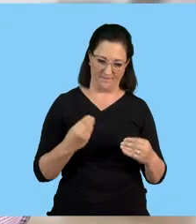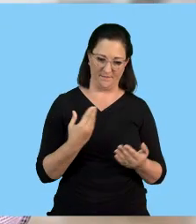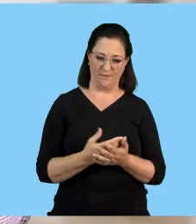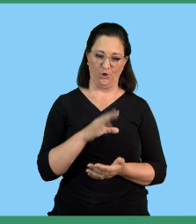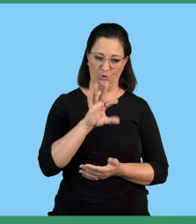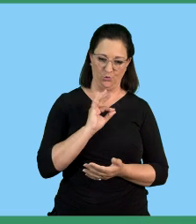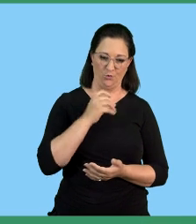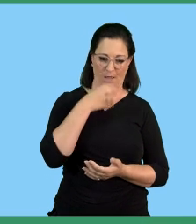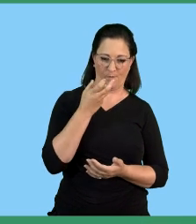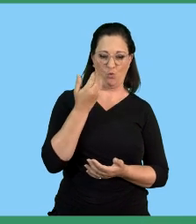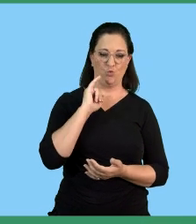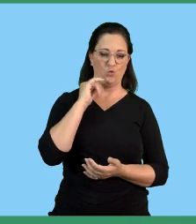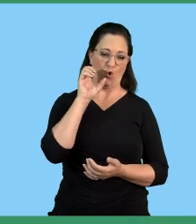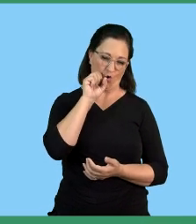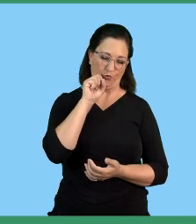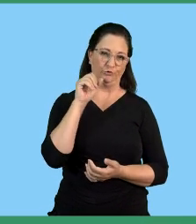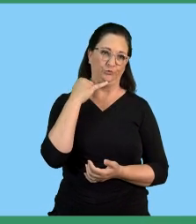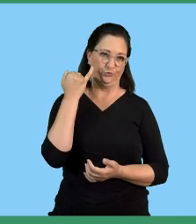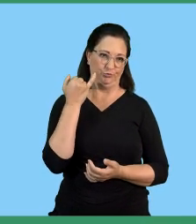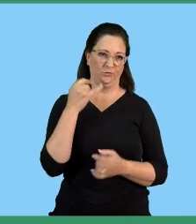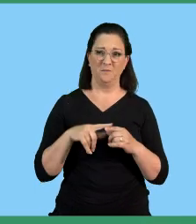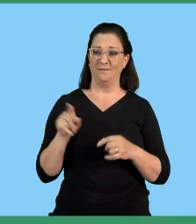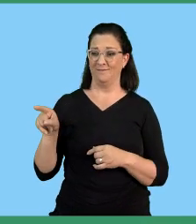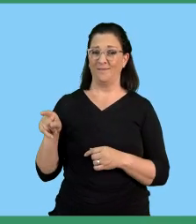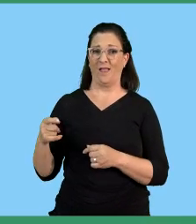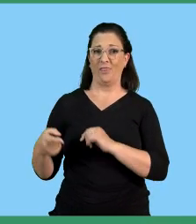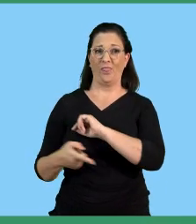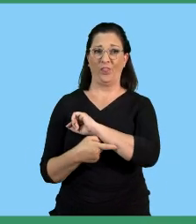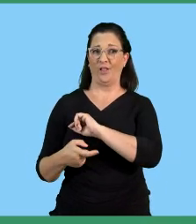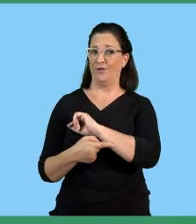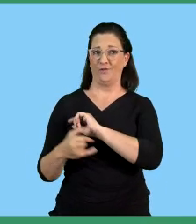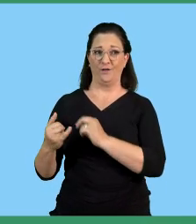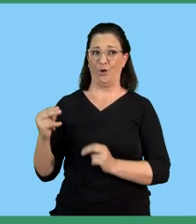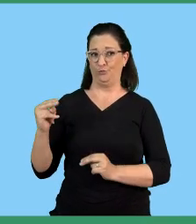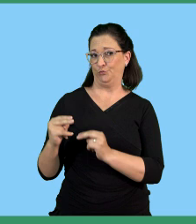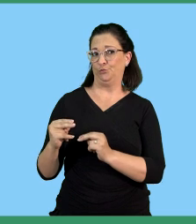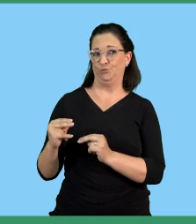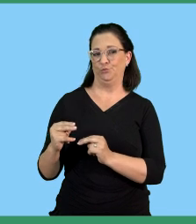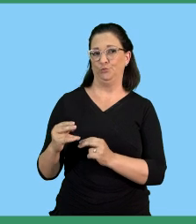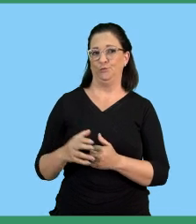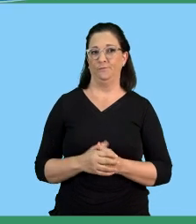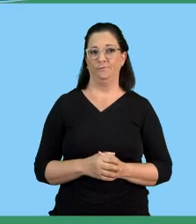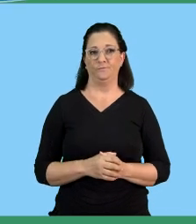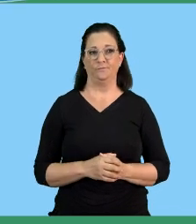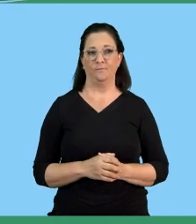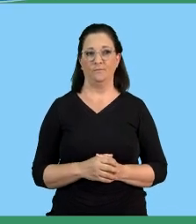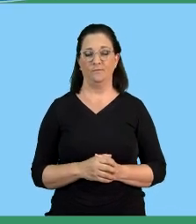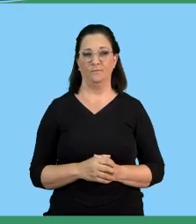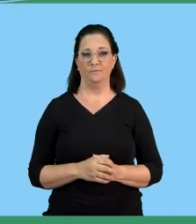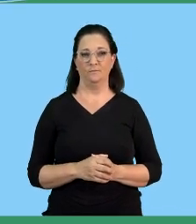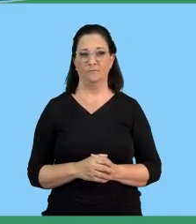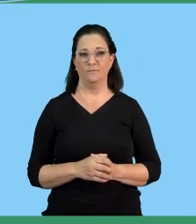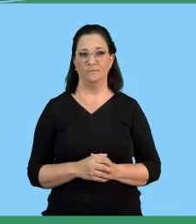So the aim is to reduce the threat of competition or substitute products or services. All